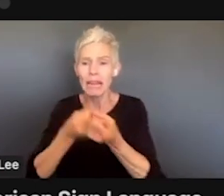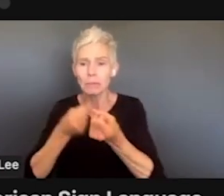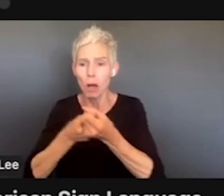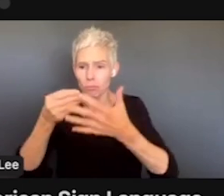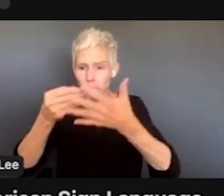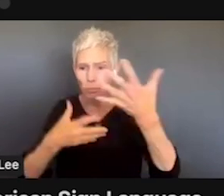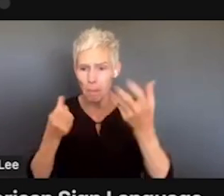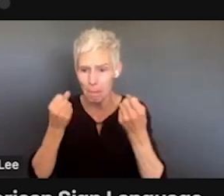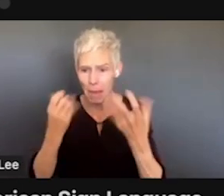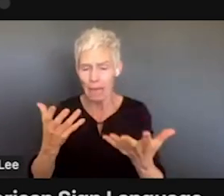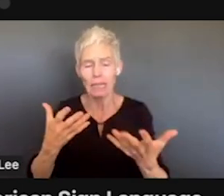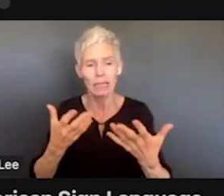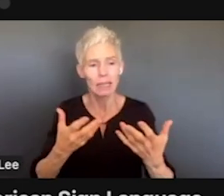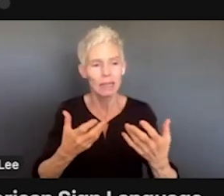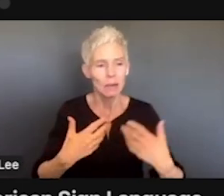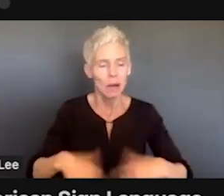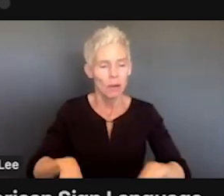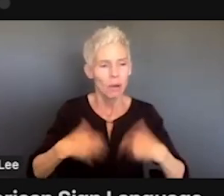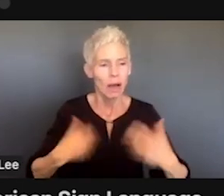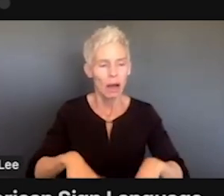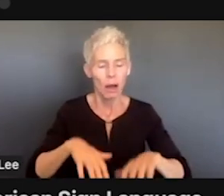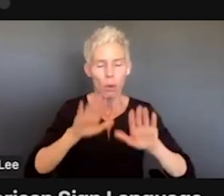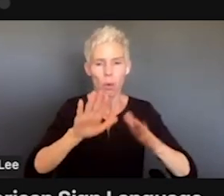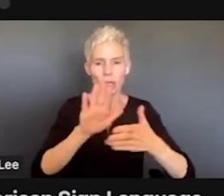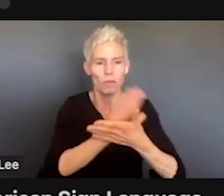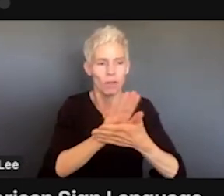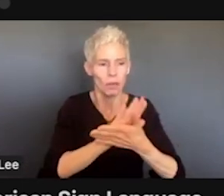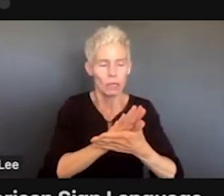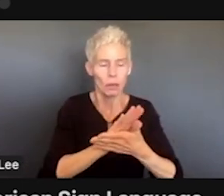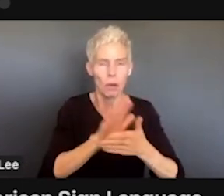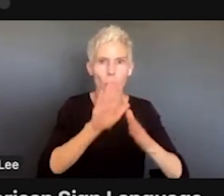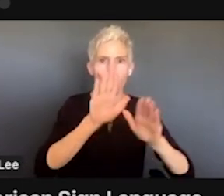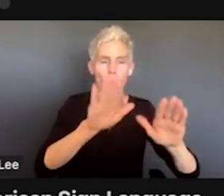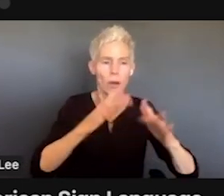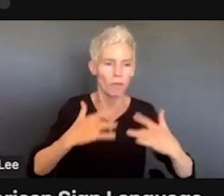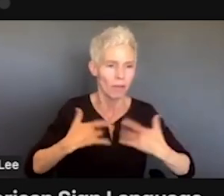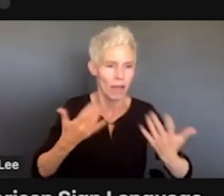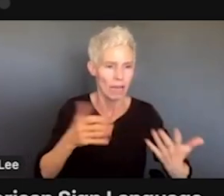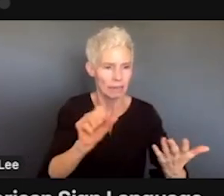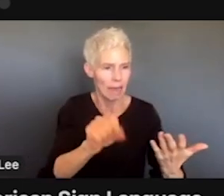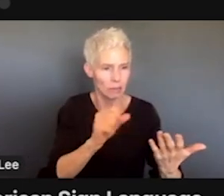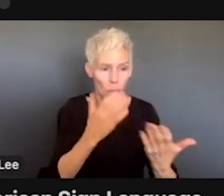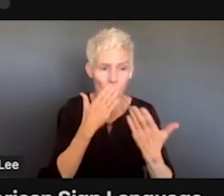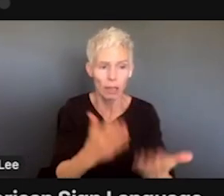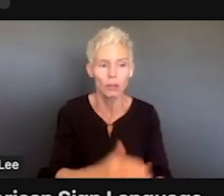but absolutely incredible video, incredible event. So thank you.